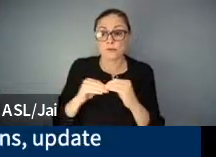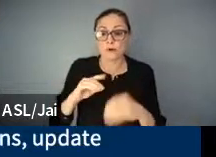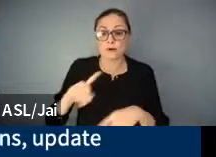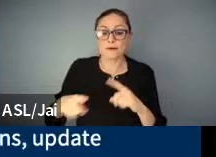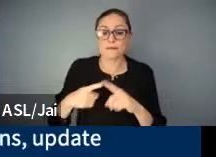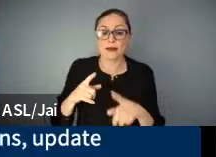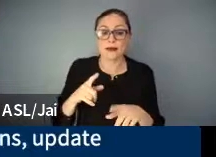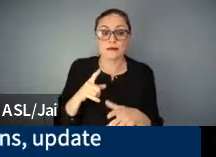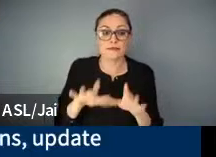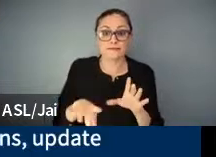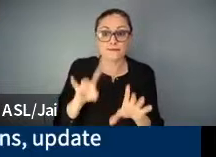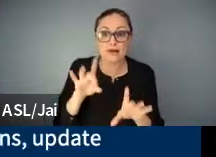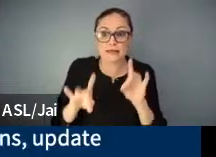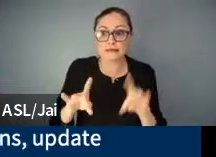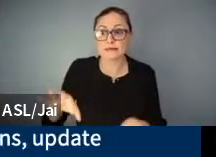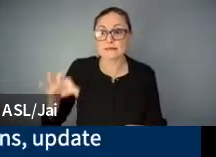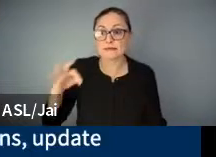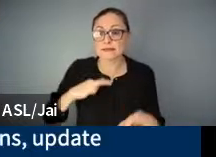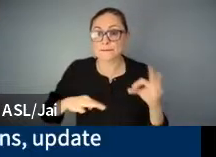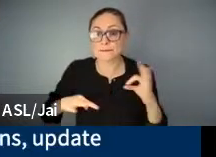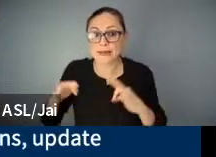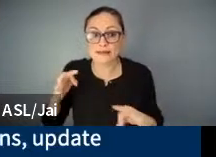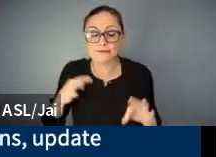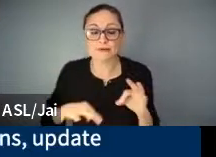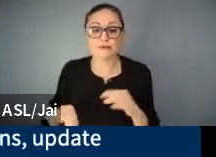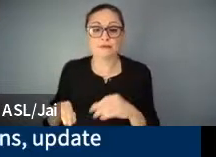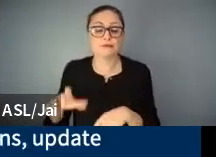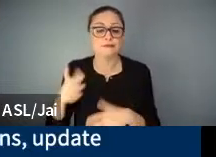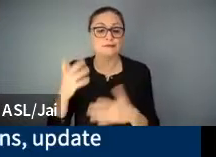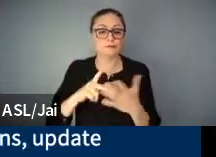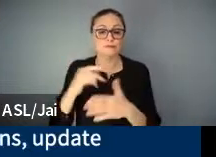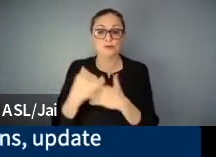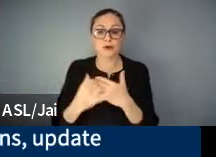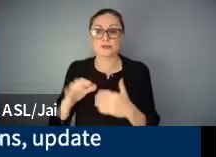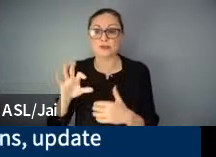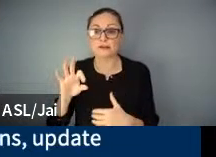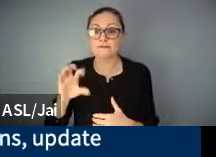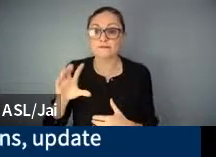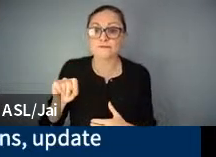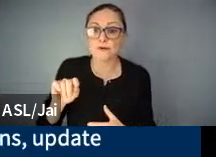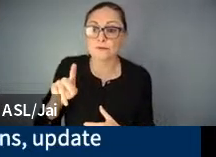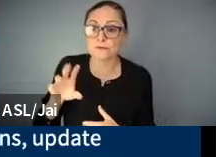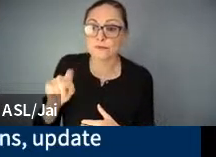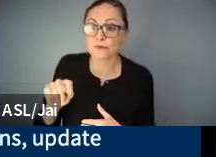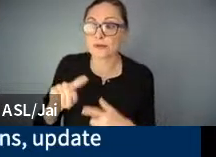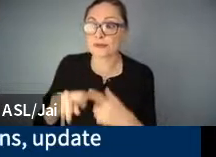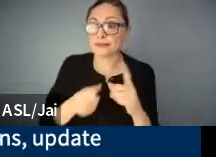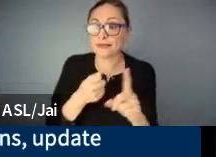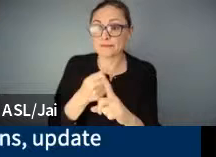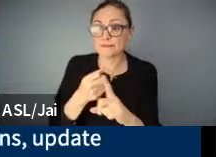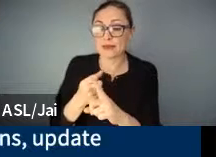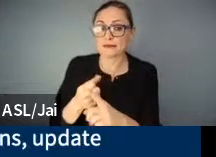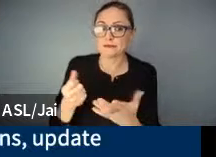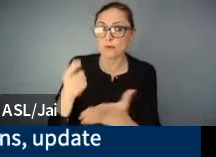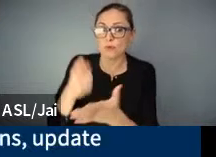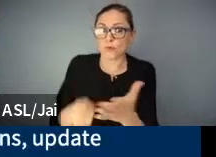findings, the benefits, the project footprint, the impacts, and tell us what you think, what matters. So